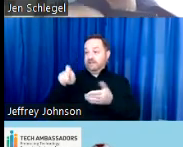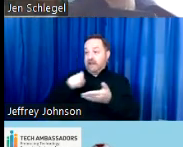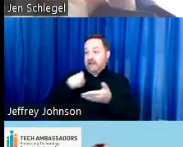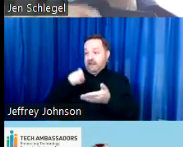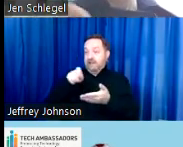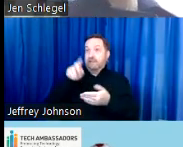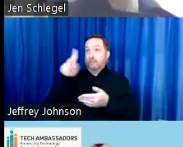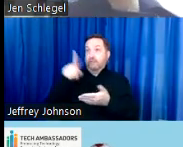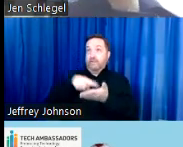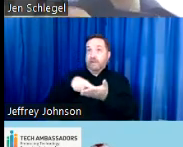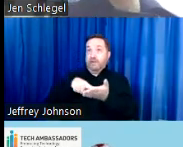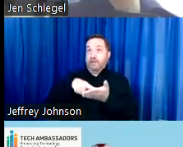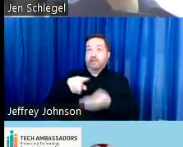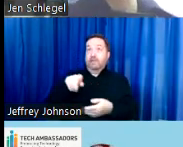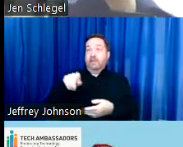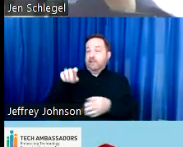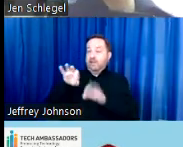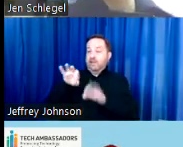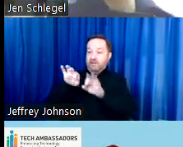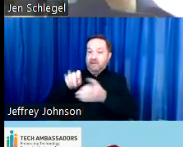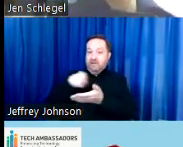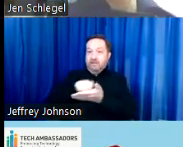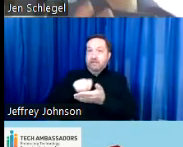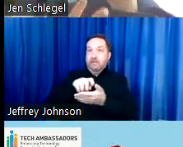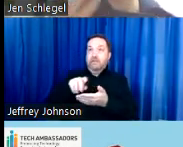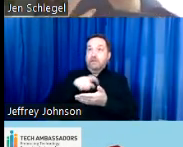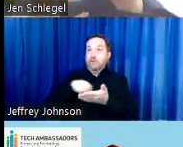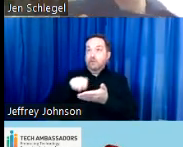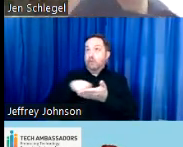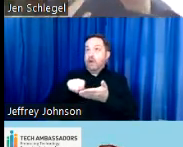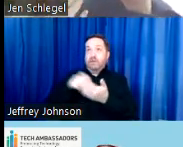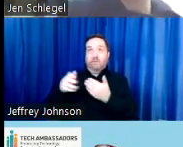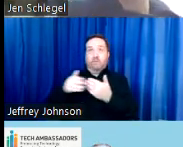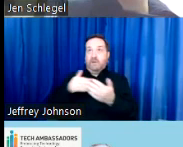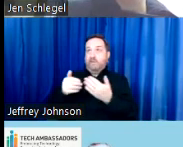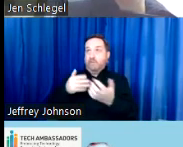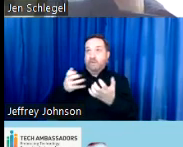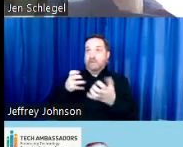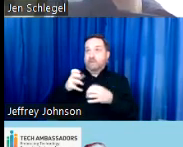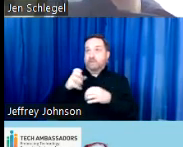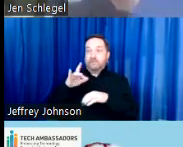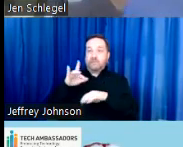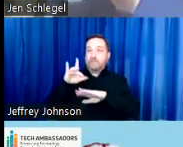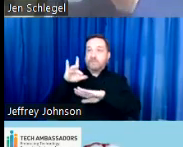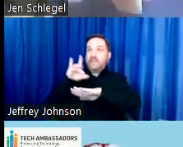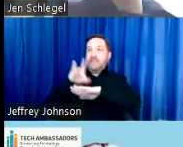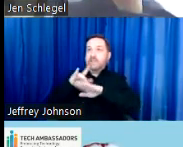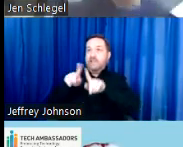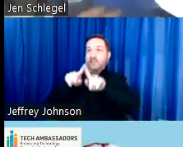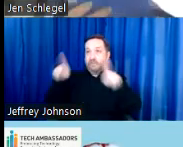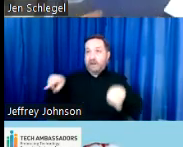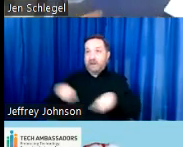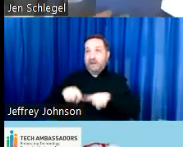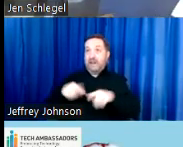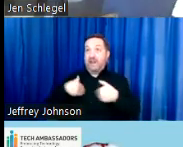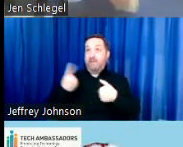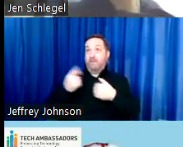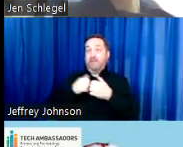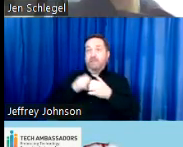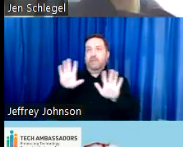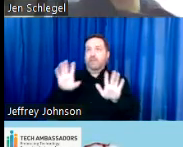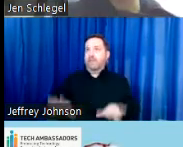able to write whatever you want on a little touchpad. I have one with me. They're very